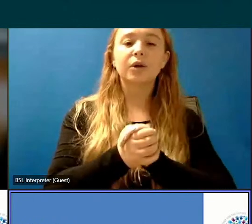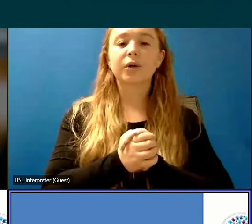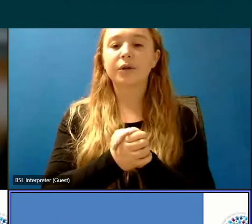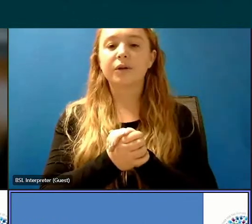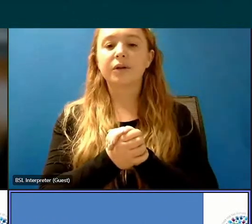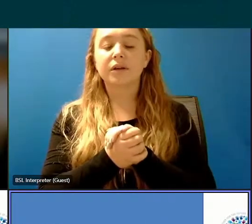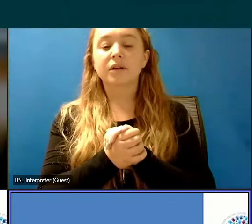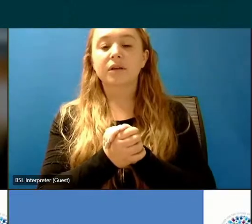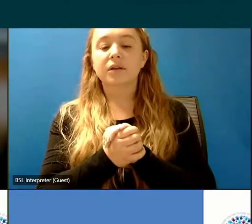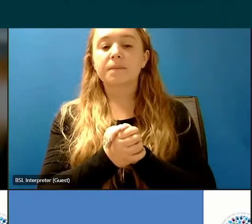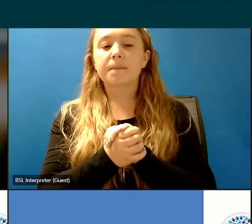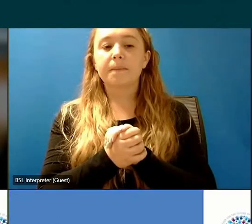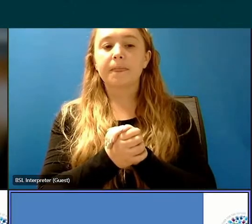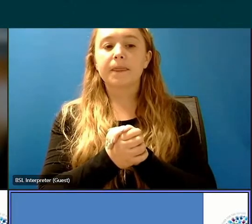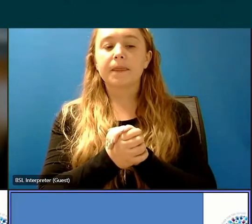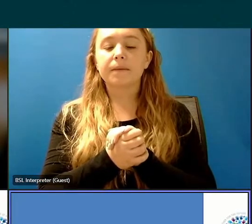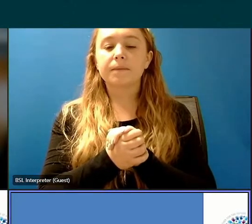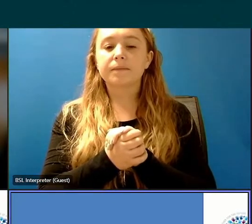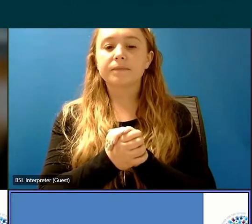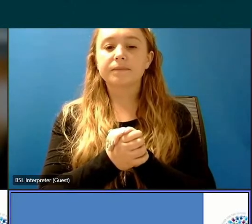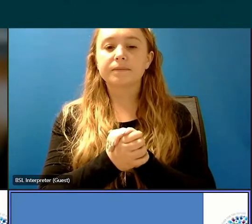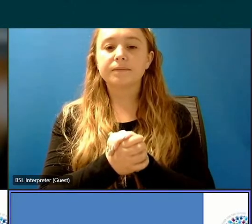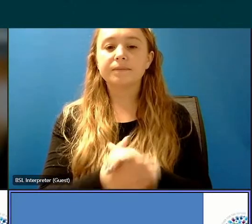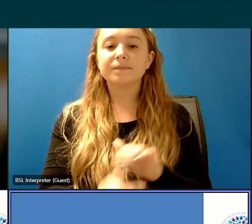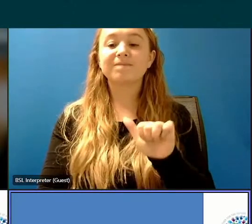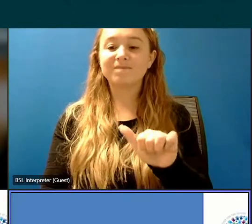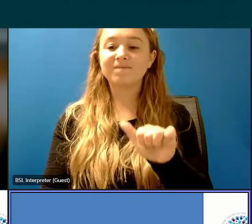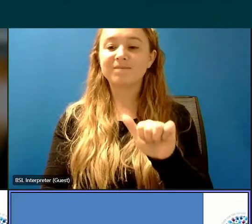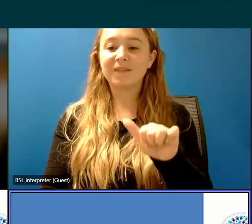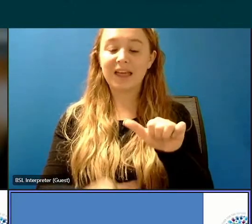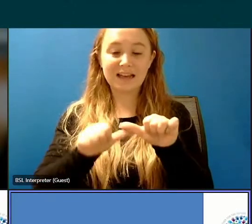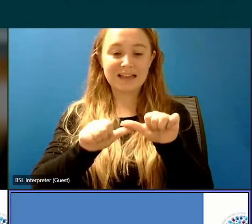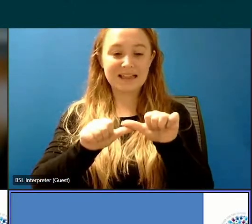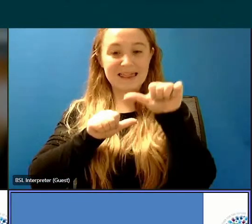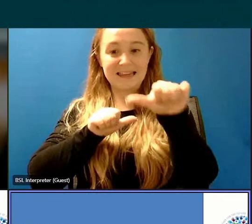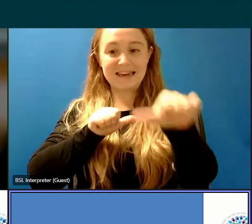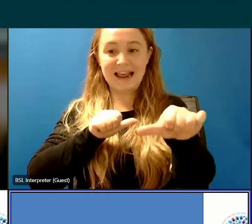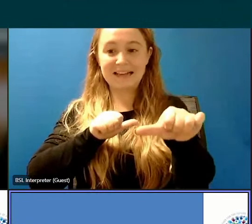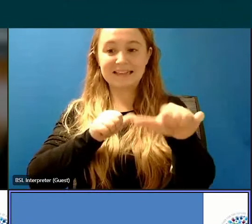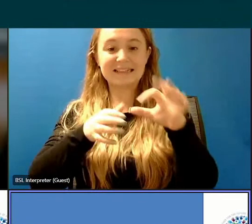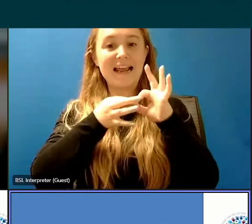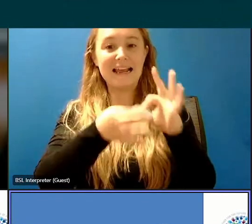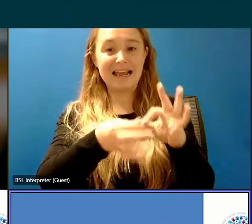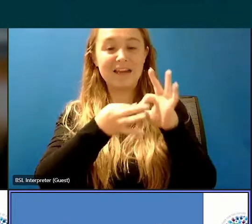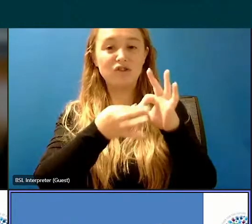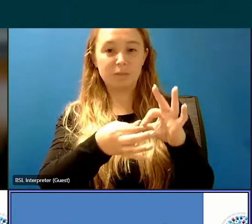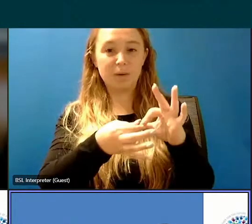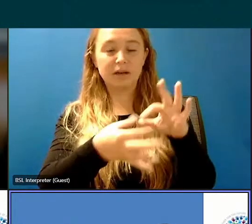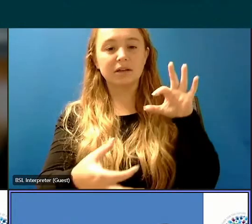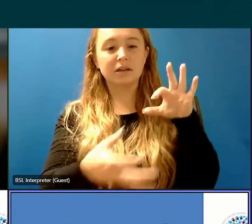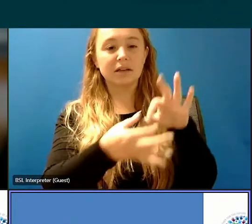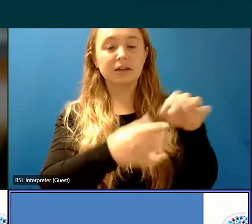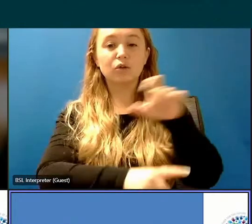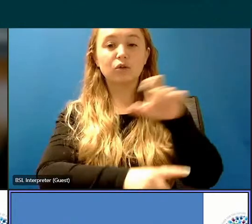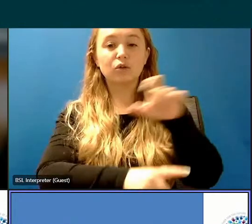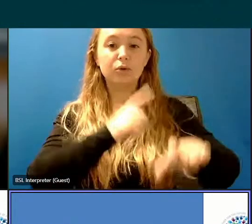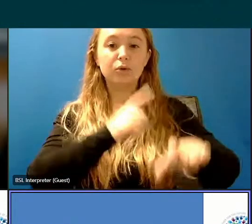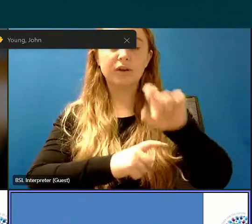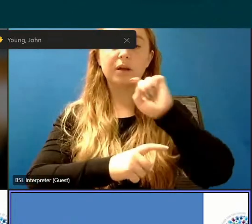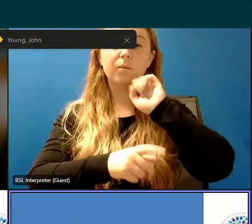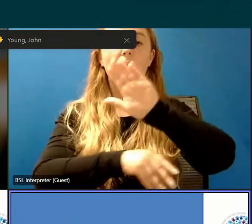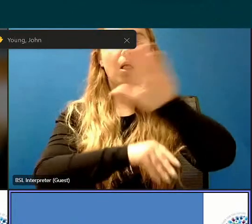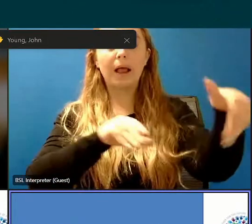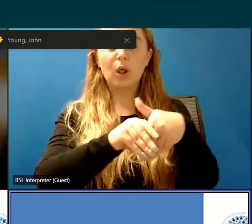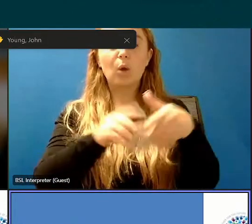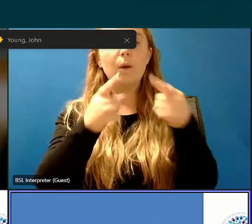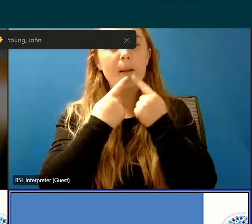Yeah, I think the next round of engagement with the communities directly will incorporate the